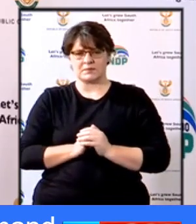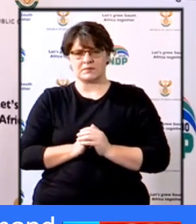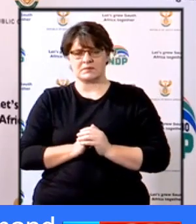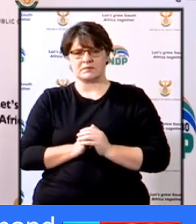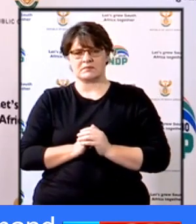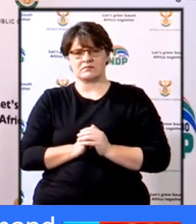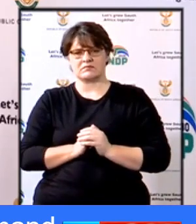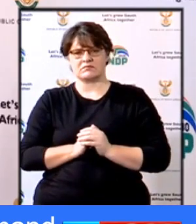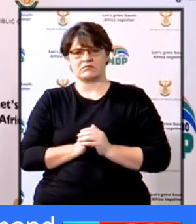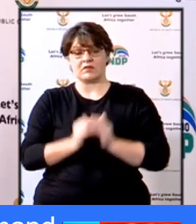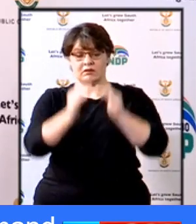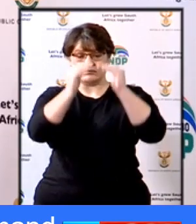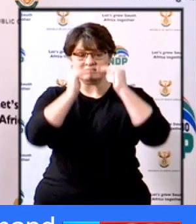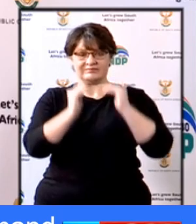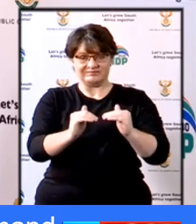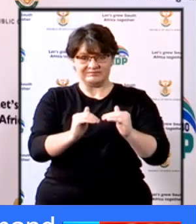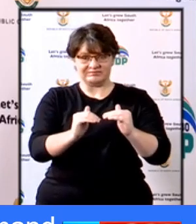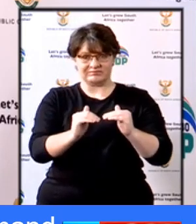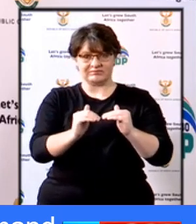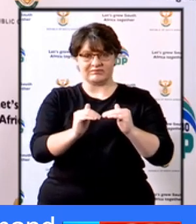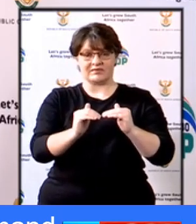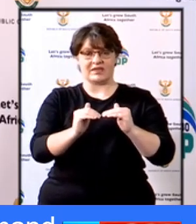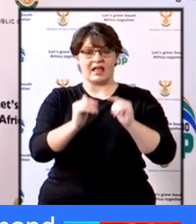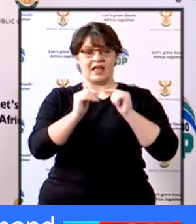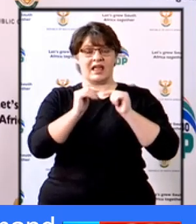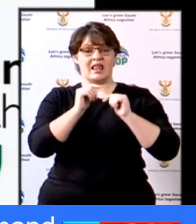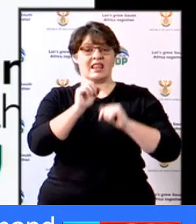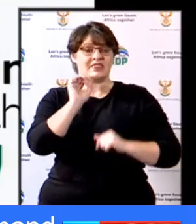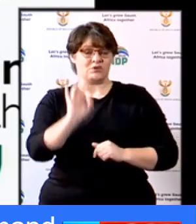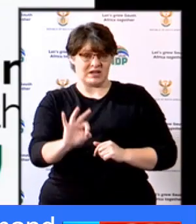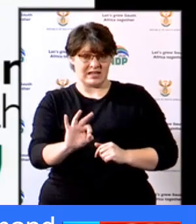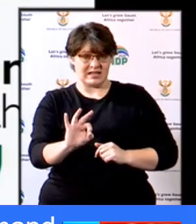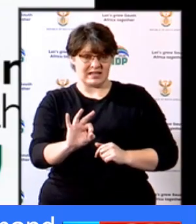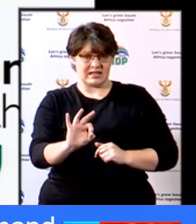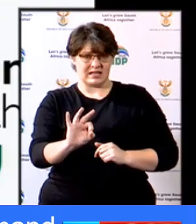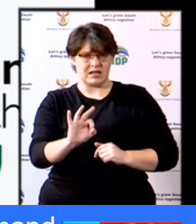These next phases of our fight and